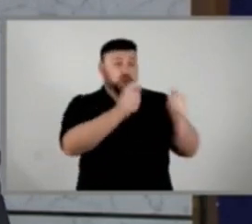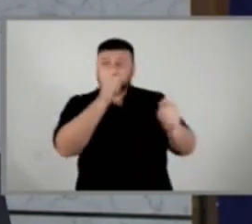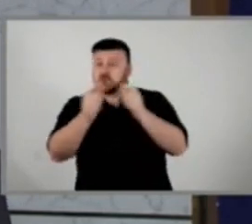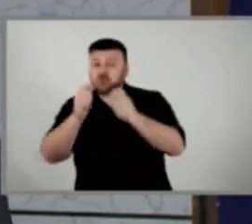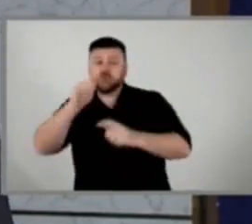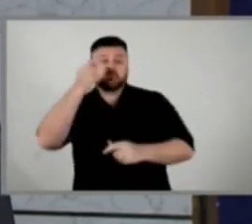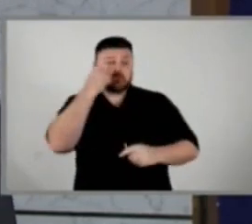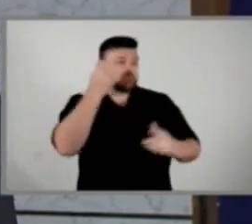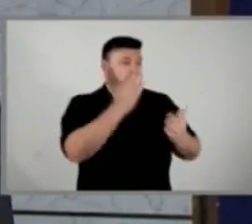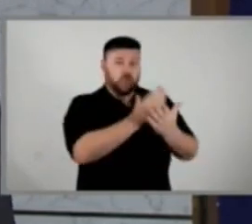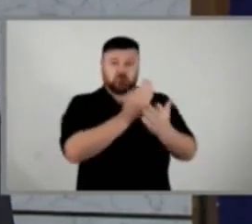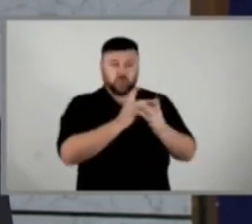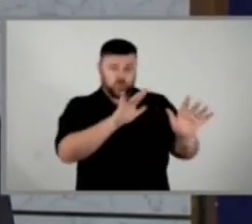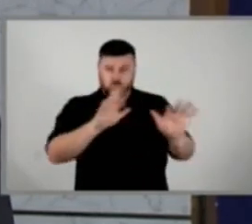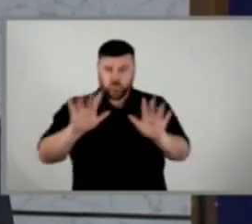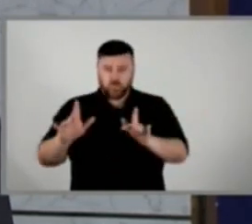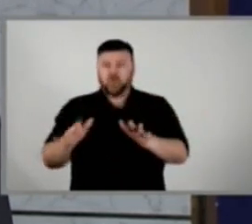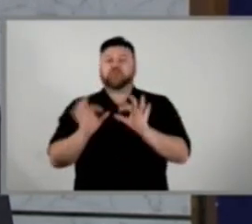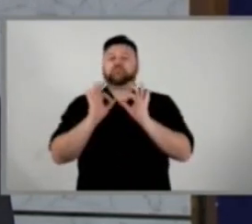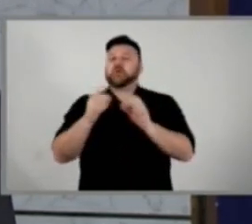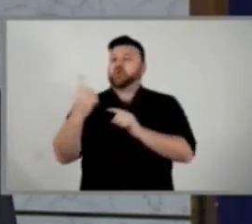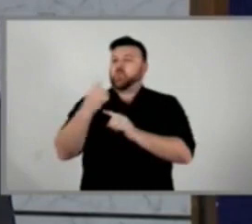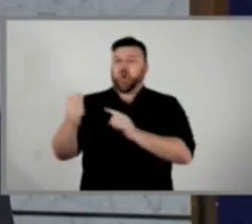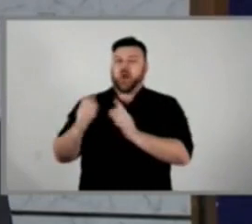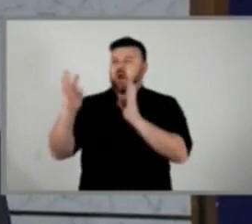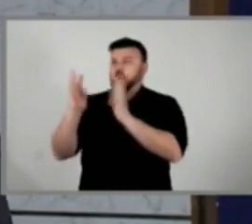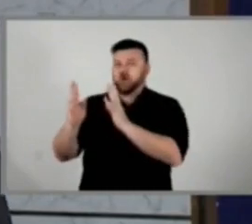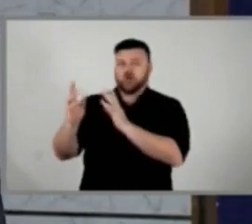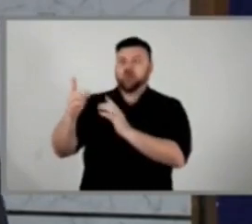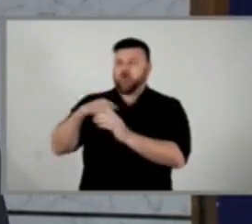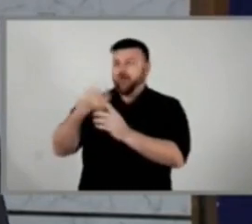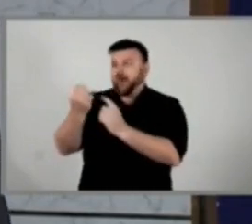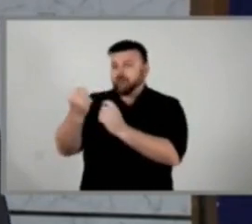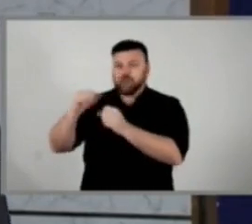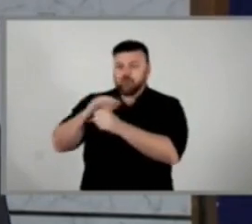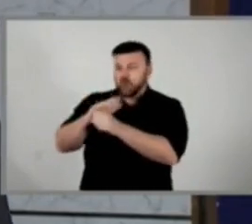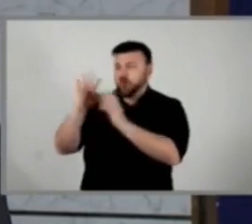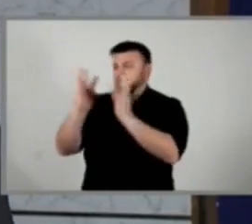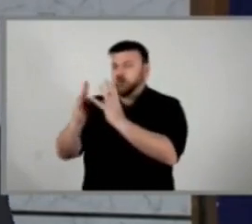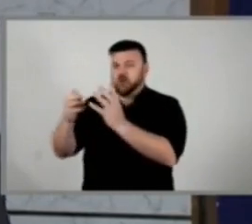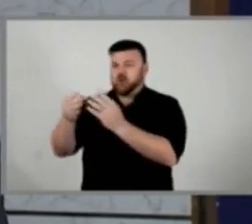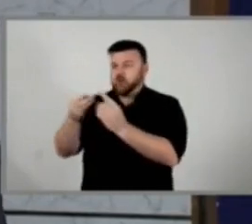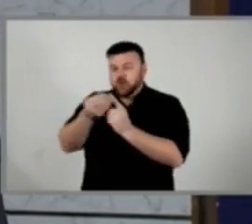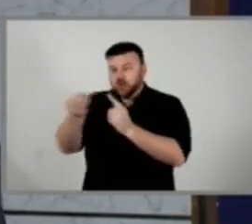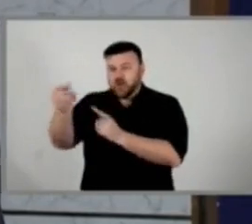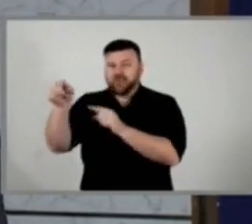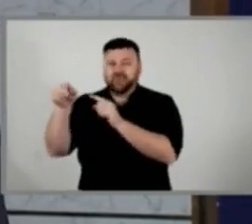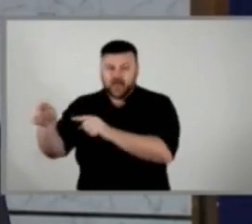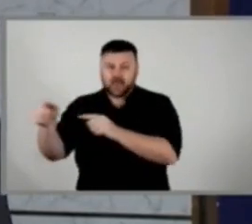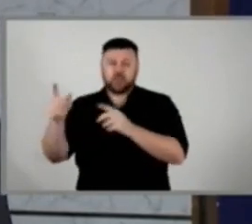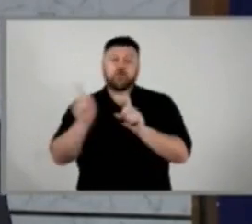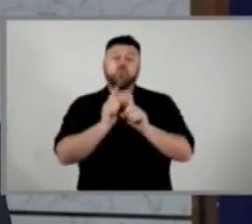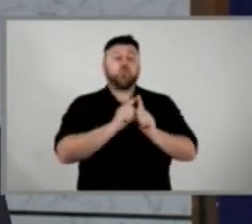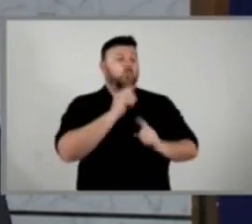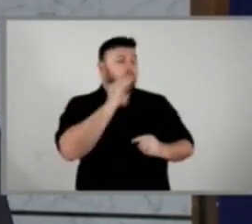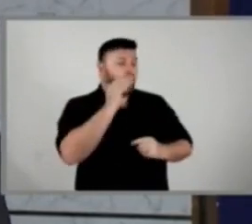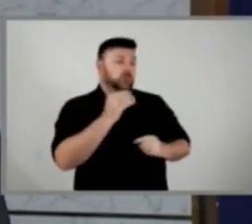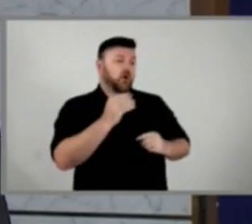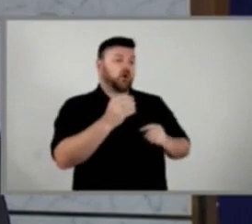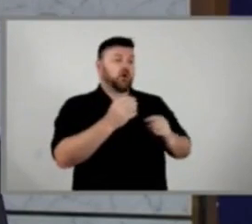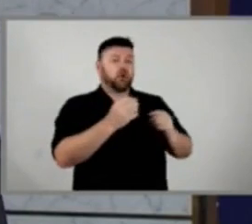particularly in those geographic areas where cases have been found, or wastewater or sewage testing has shown that there may be cases. And